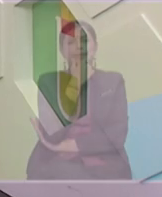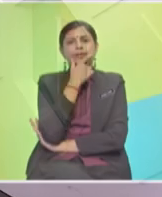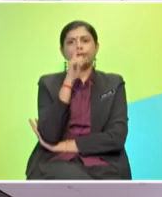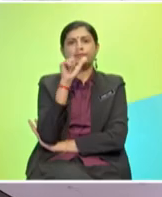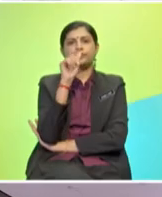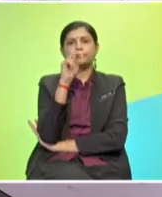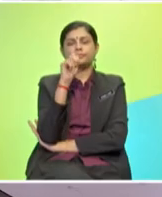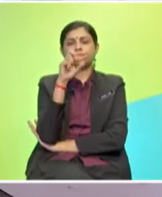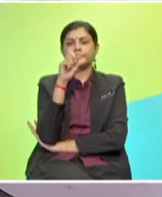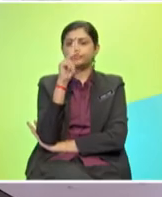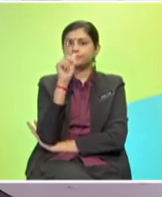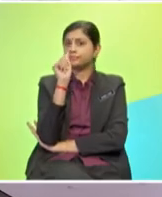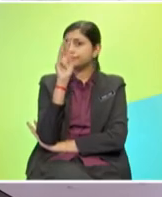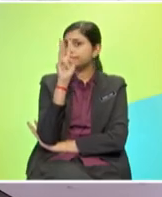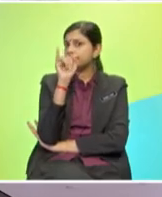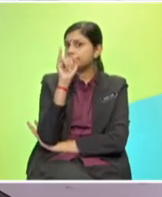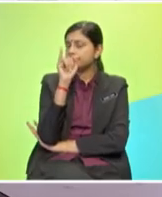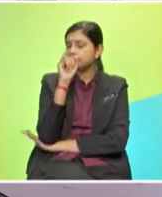This weekend,